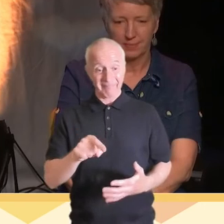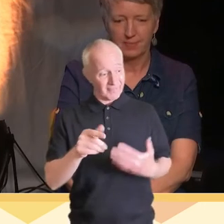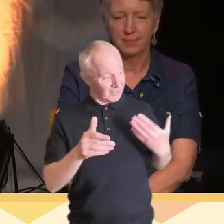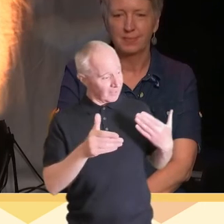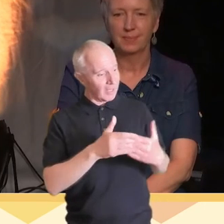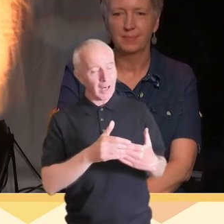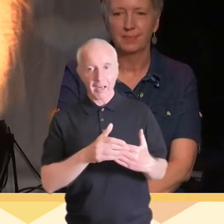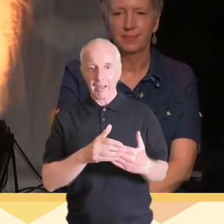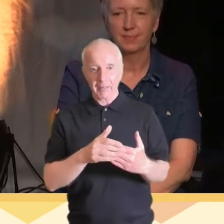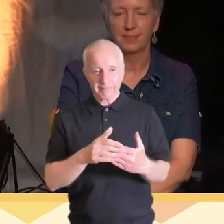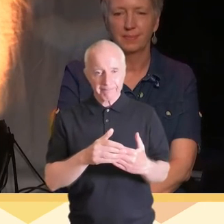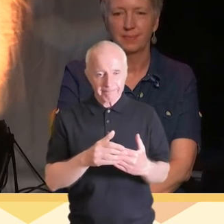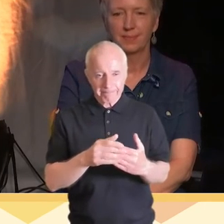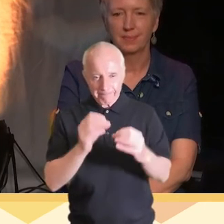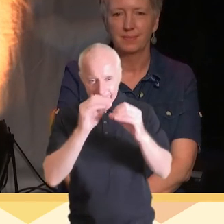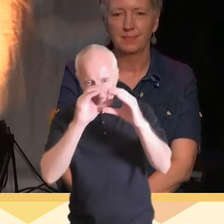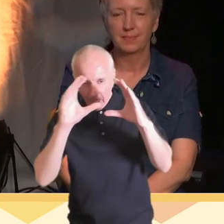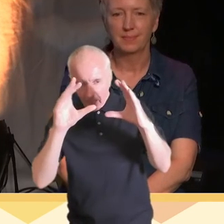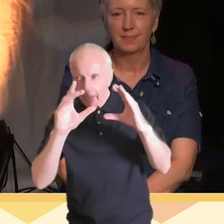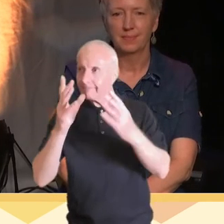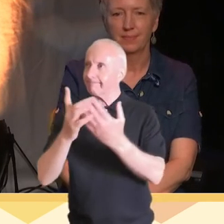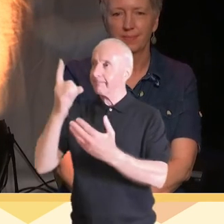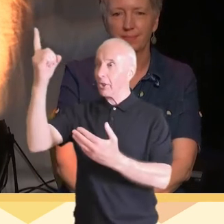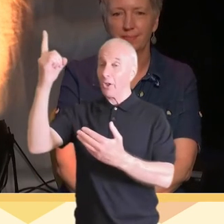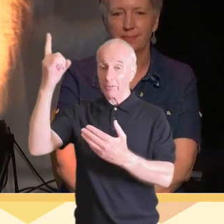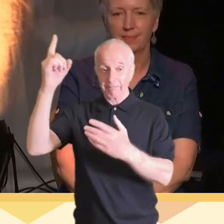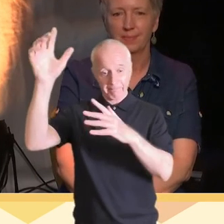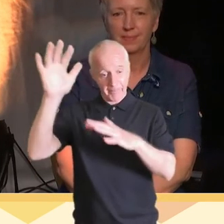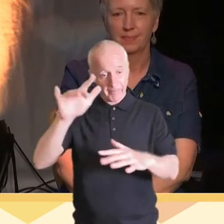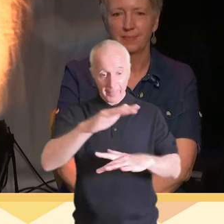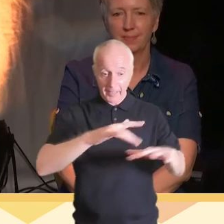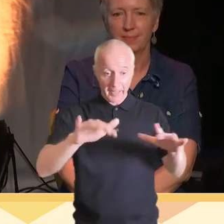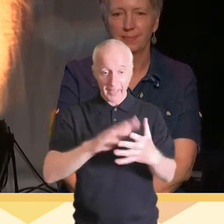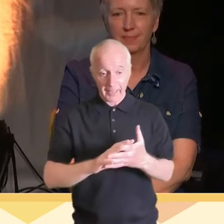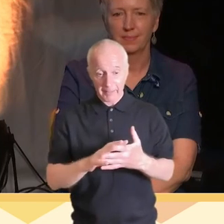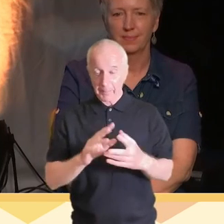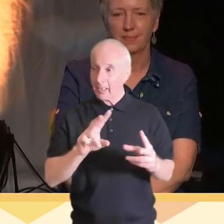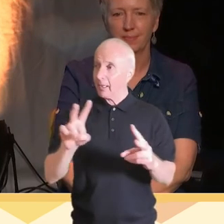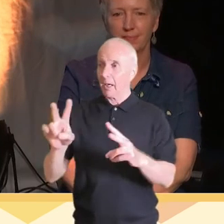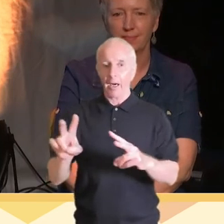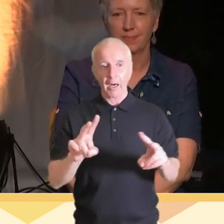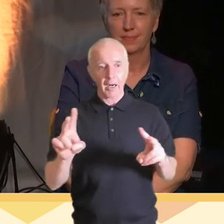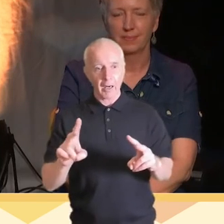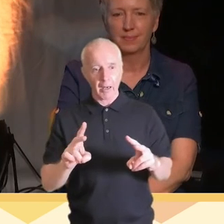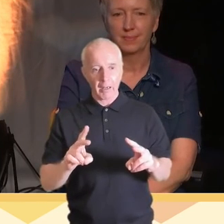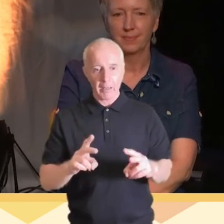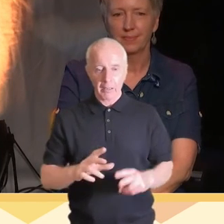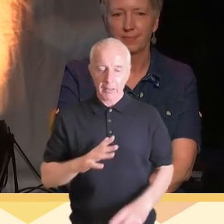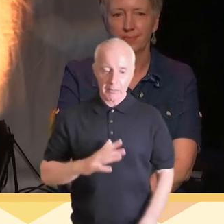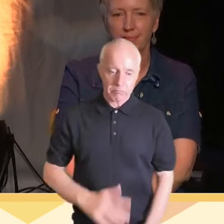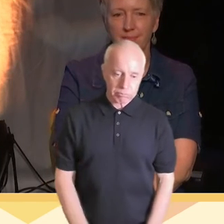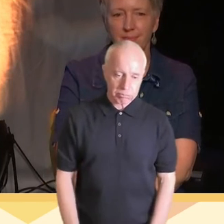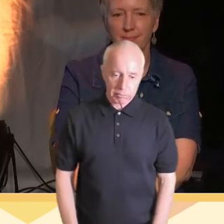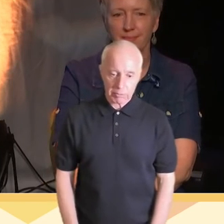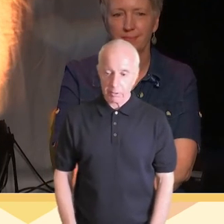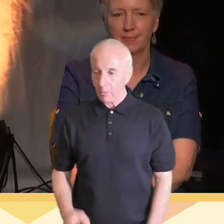see glimpses of God at work. And I have seen across the movement again and again where one is low, another is able to lift